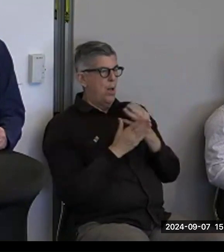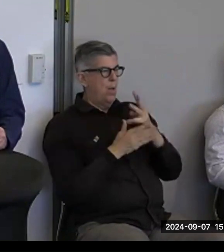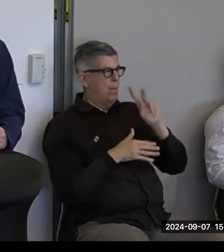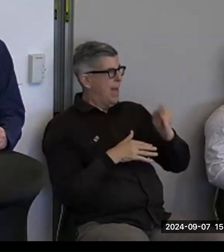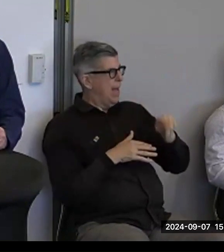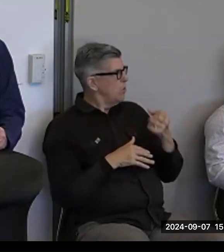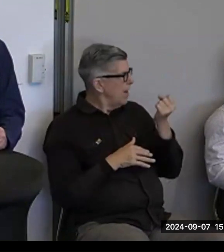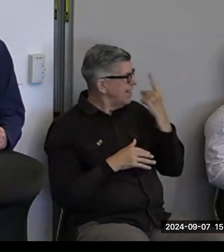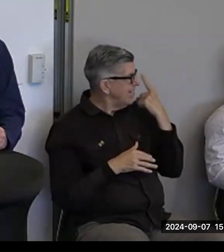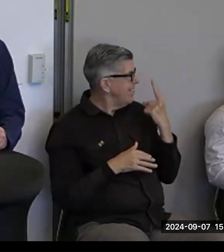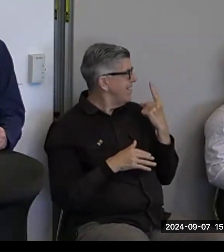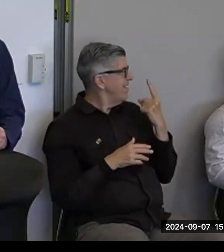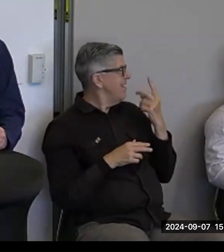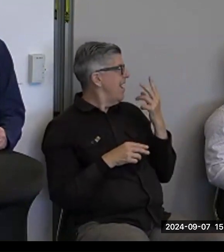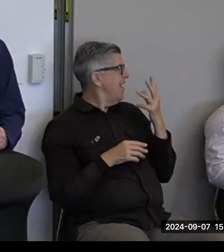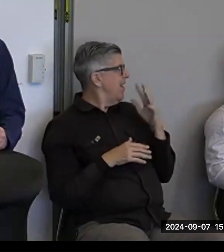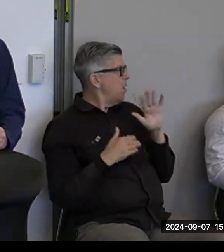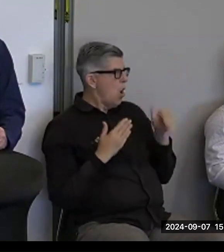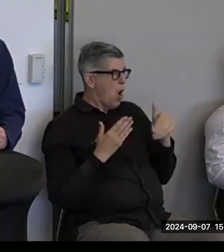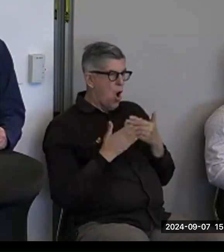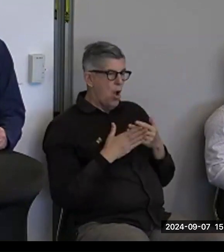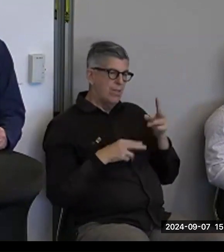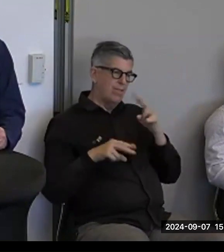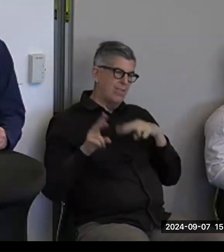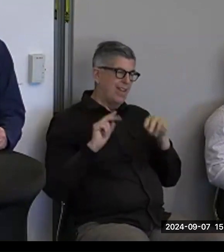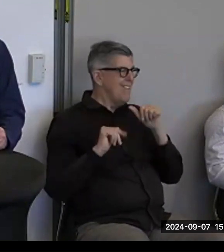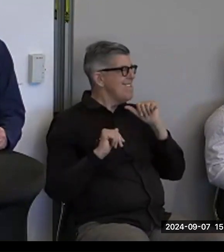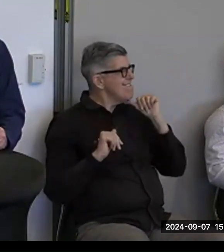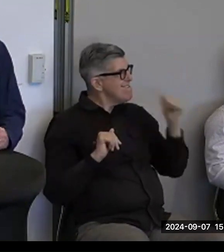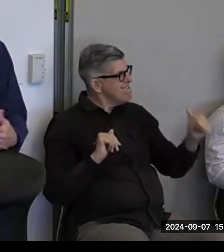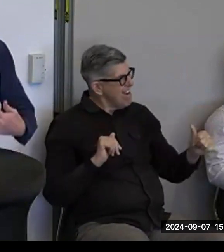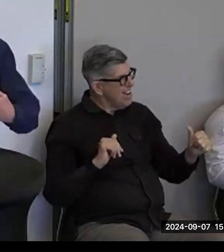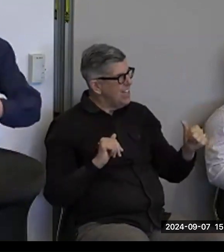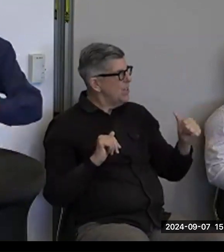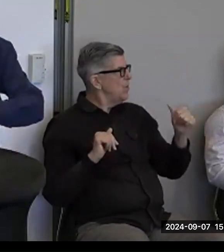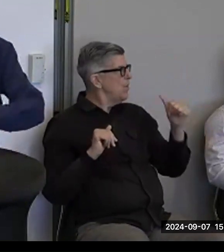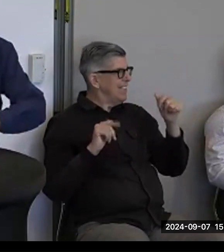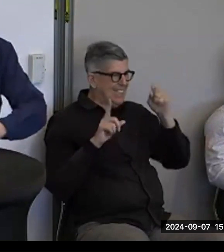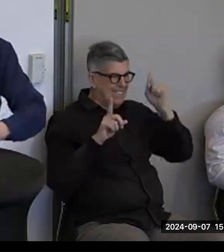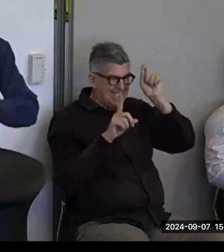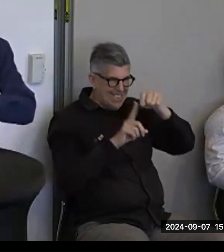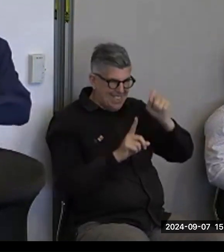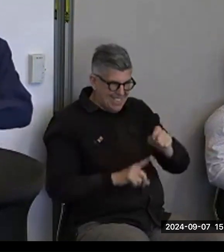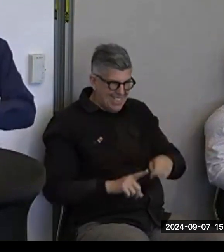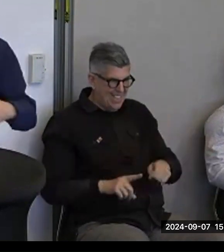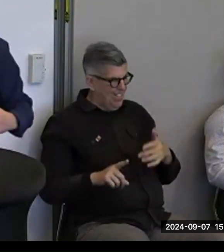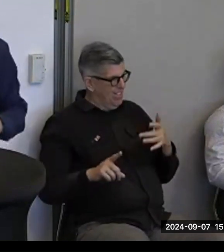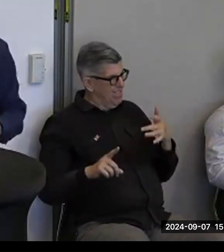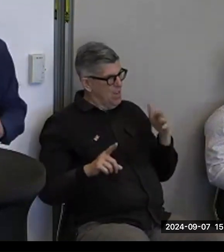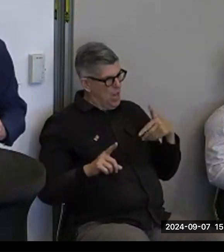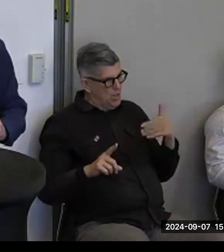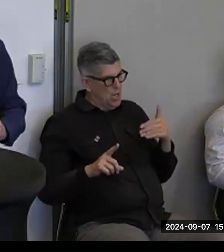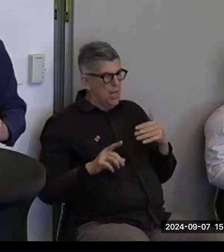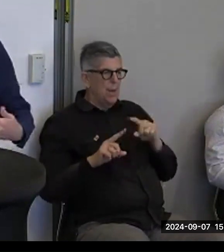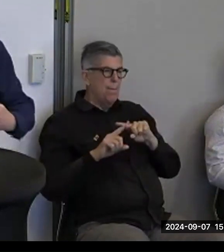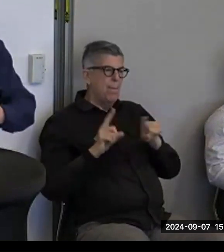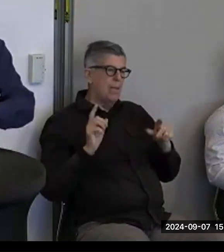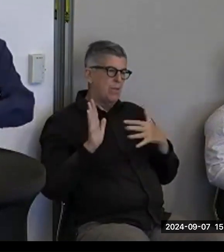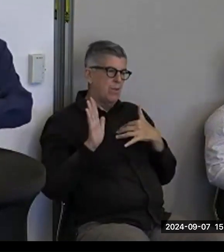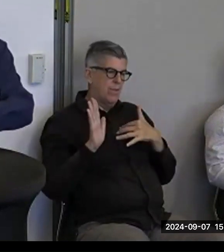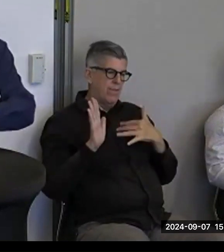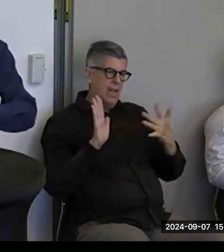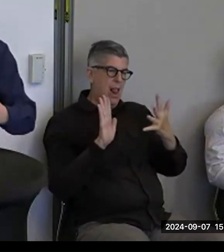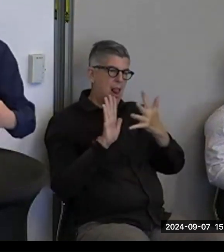not going to look at any detail. I'm just browsing the whole thing to find out that I have